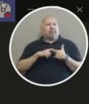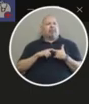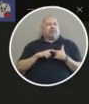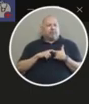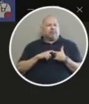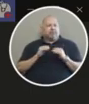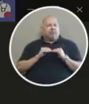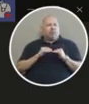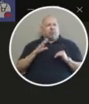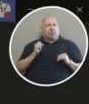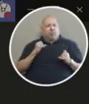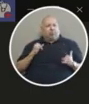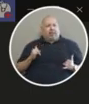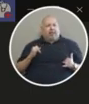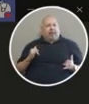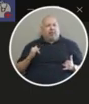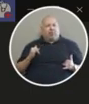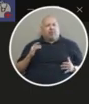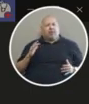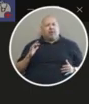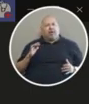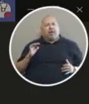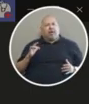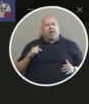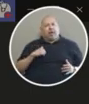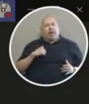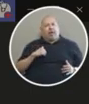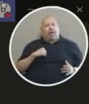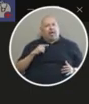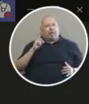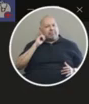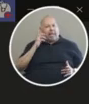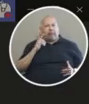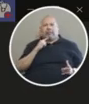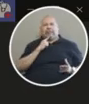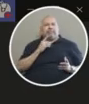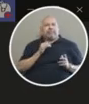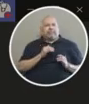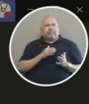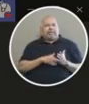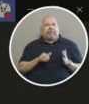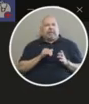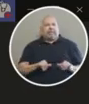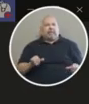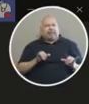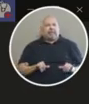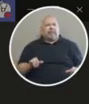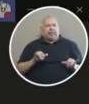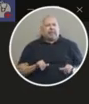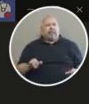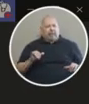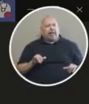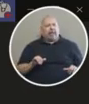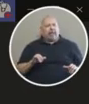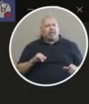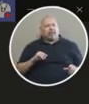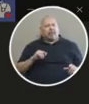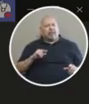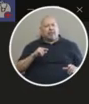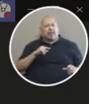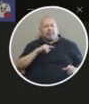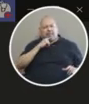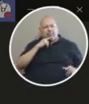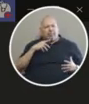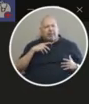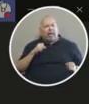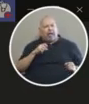further notice. Now, I'm sounding like a broken record, yes. But if the public health